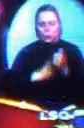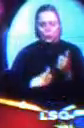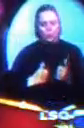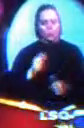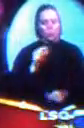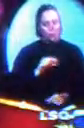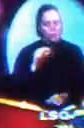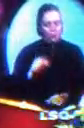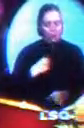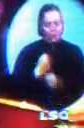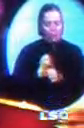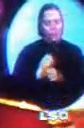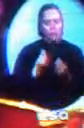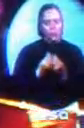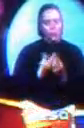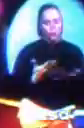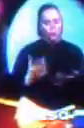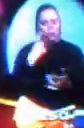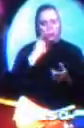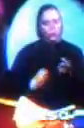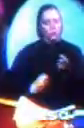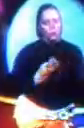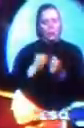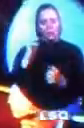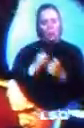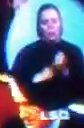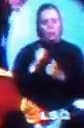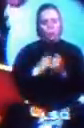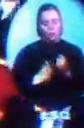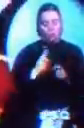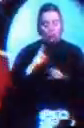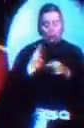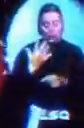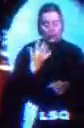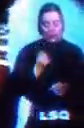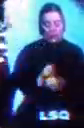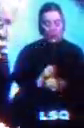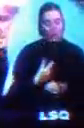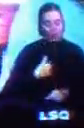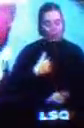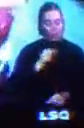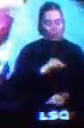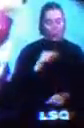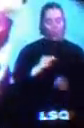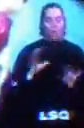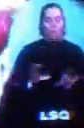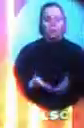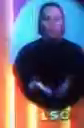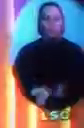to support Toronto's infrastructure in 5 short years than this government.